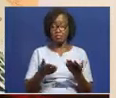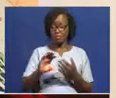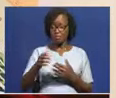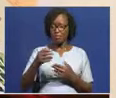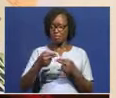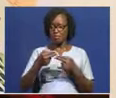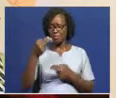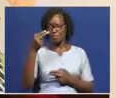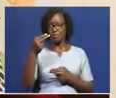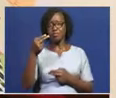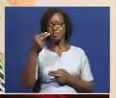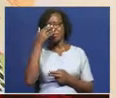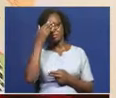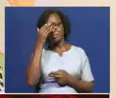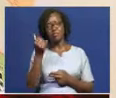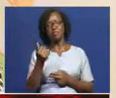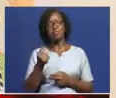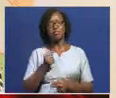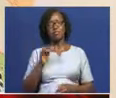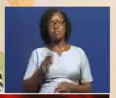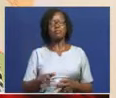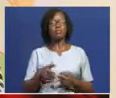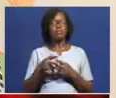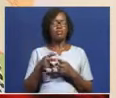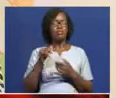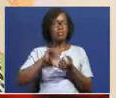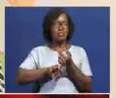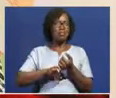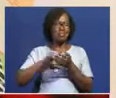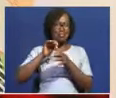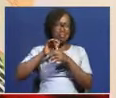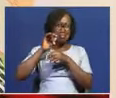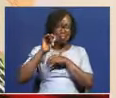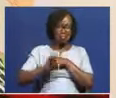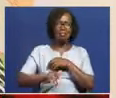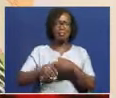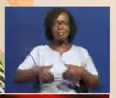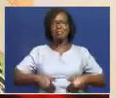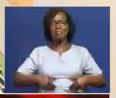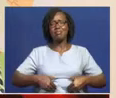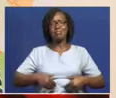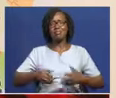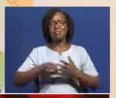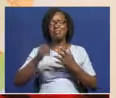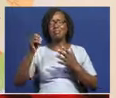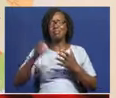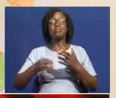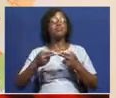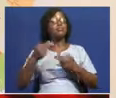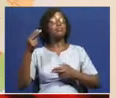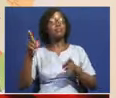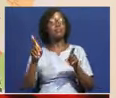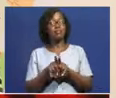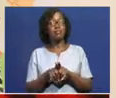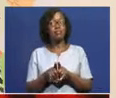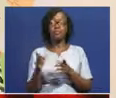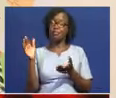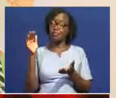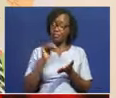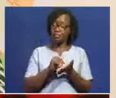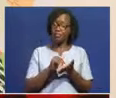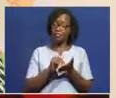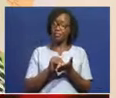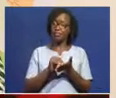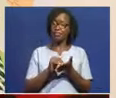quite high because our daughters get married at a very early stage, and then divorce rate is also very high. Again,